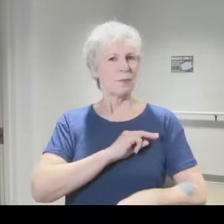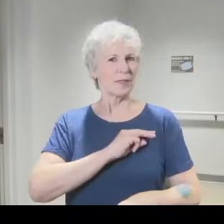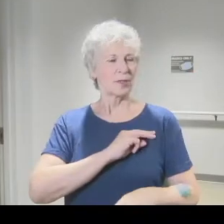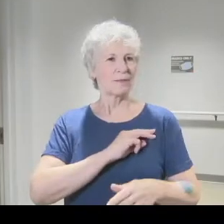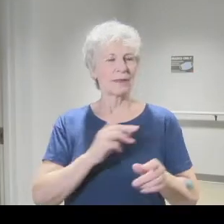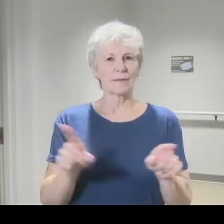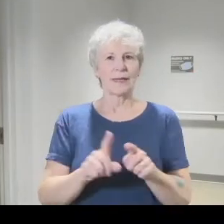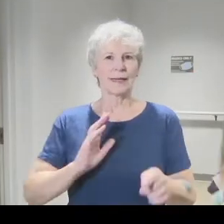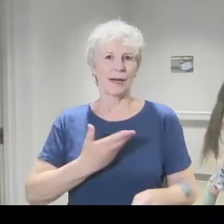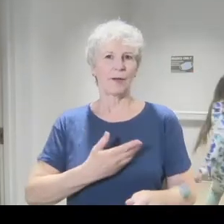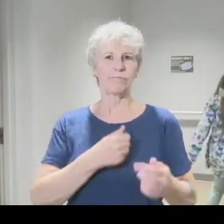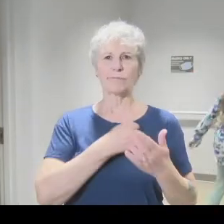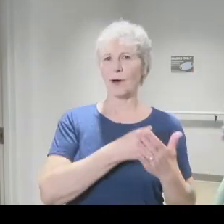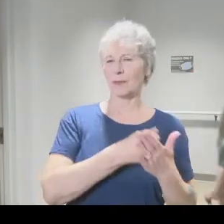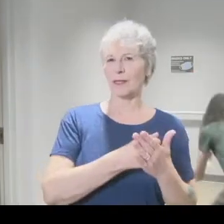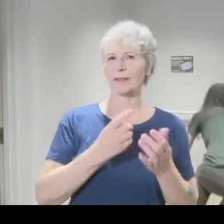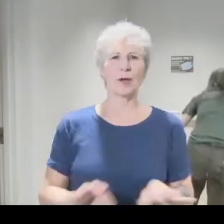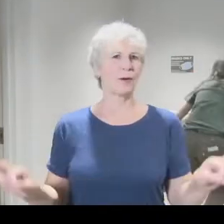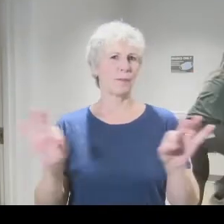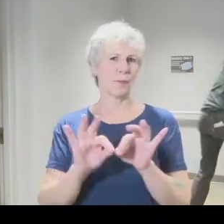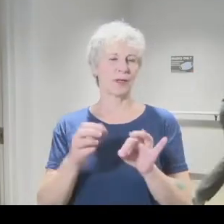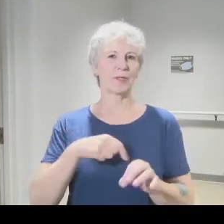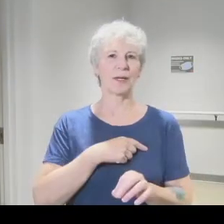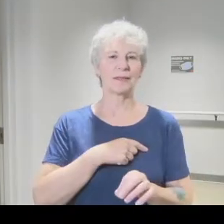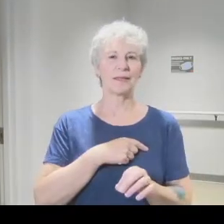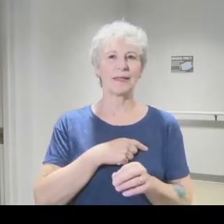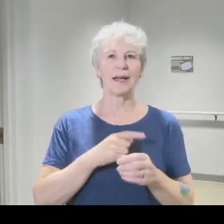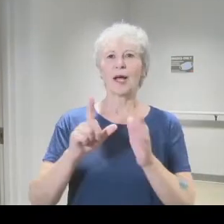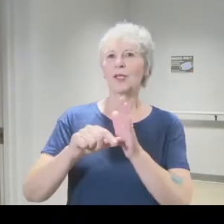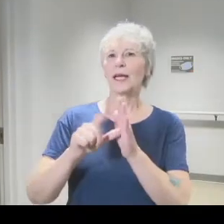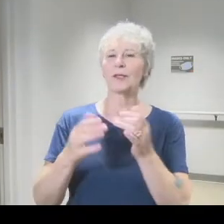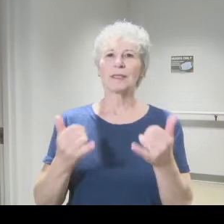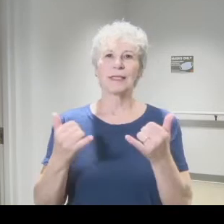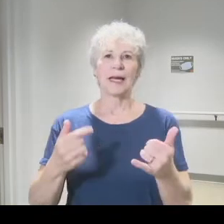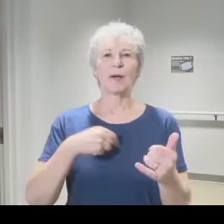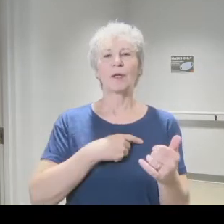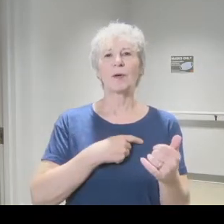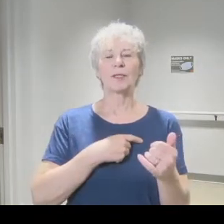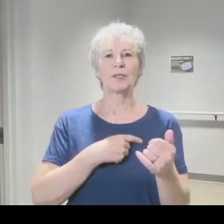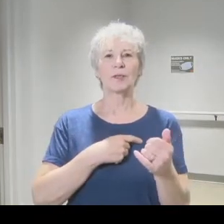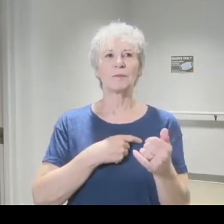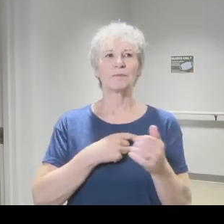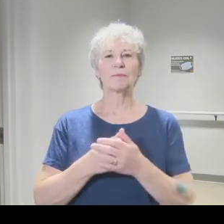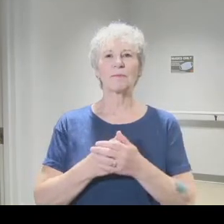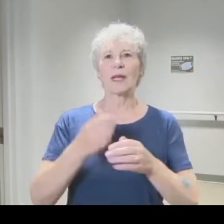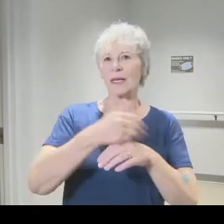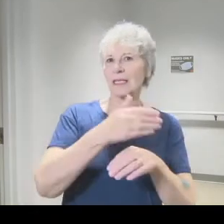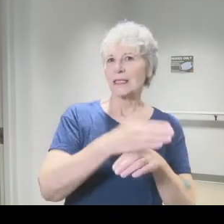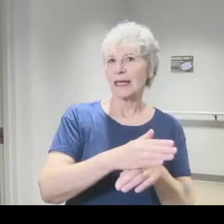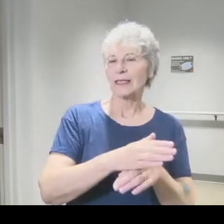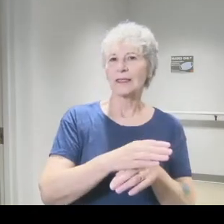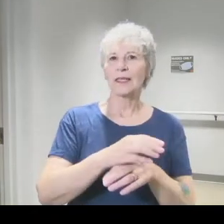heartbeat, and we have a special opportunity later on today to be commissioning off Jeremy and Kayla Windler and their children as they are headed